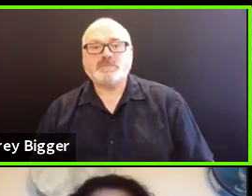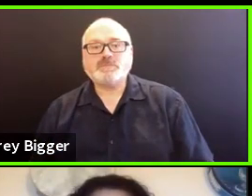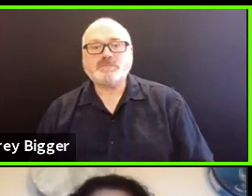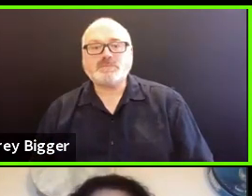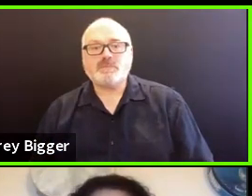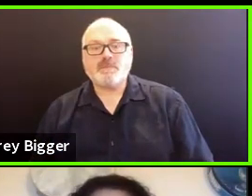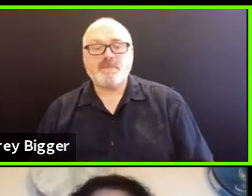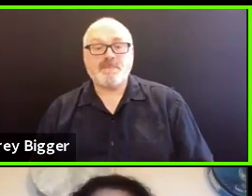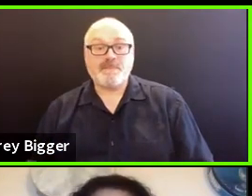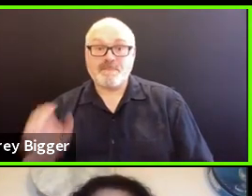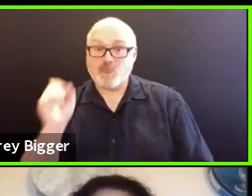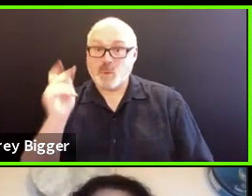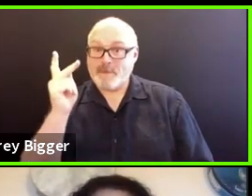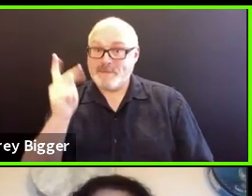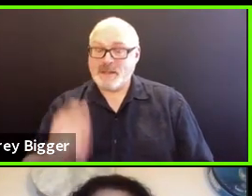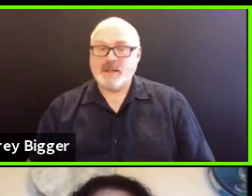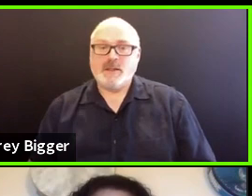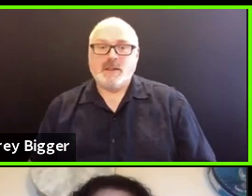Okay.